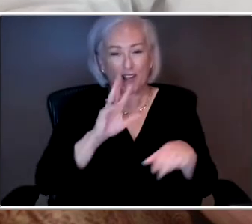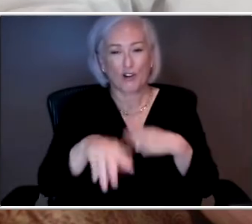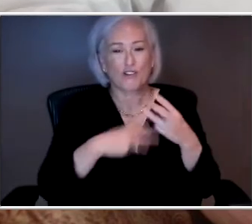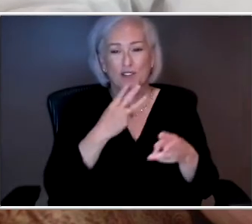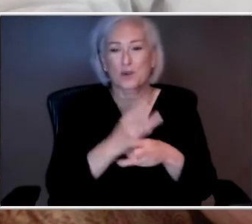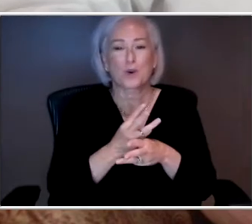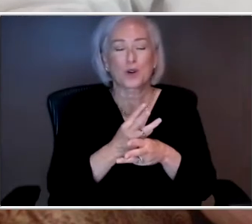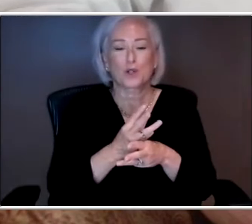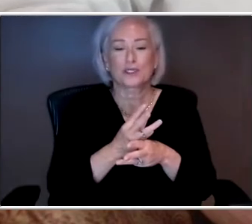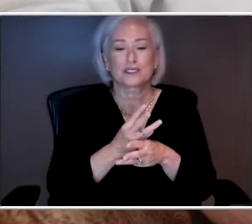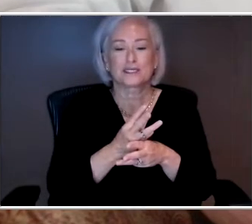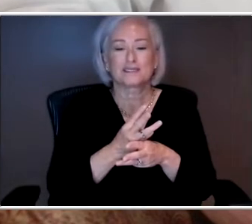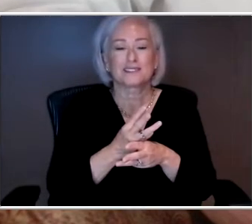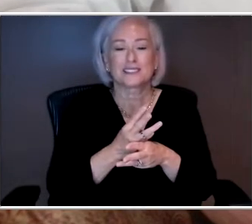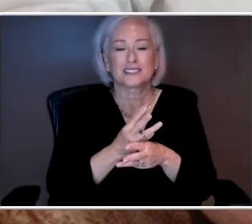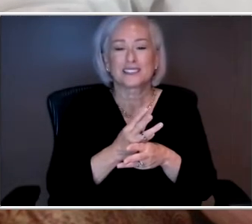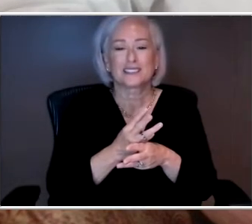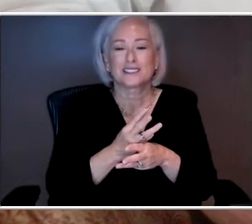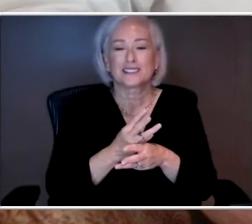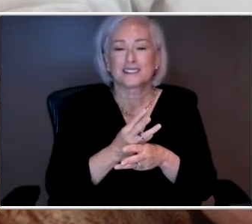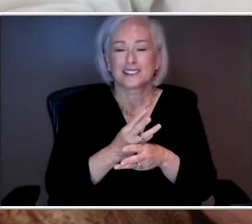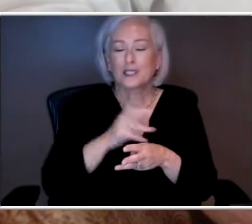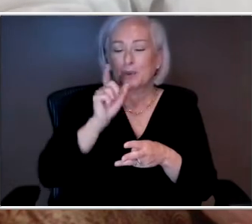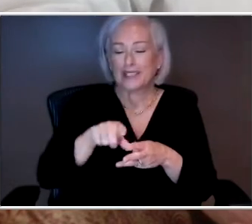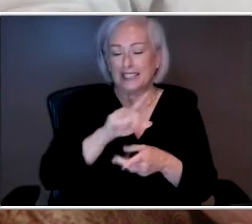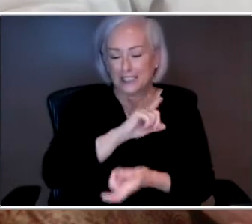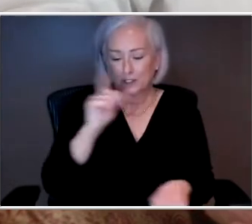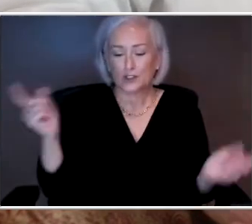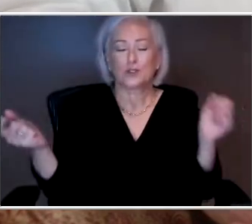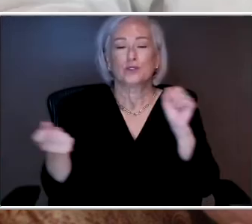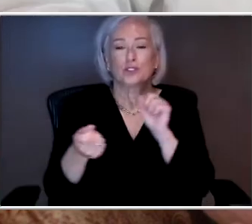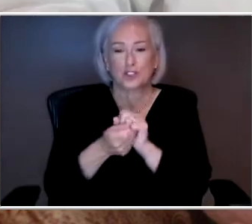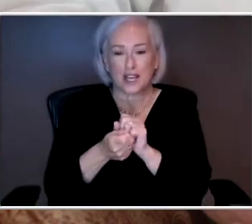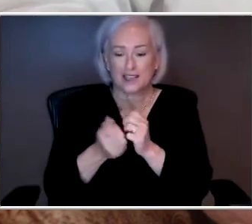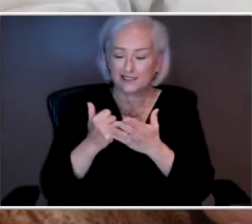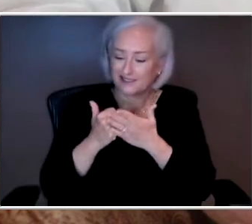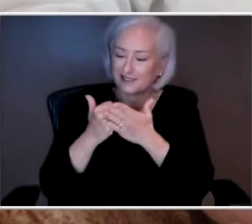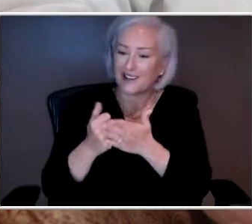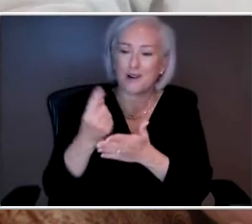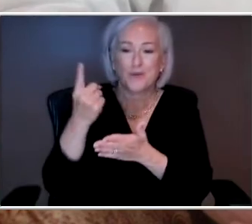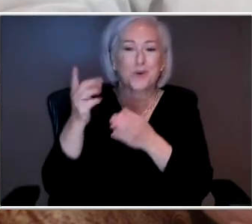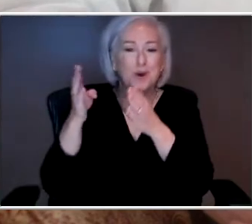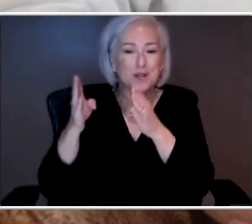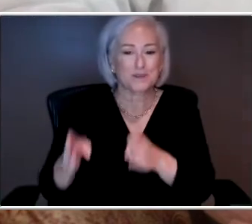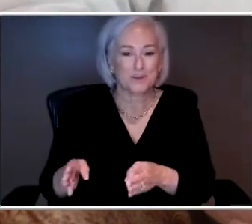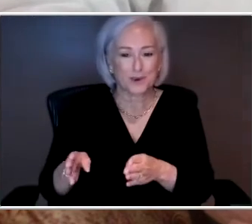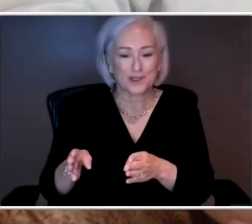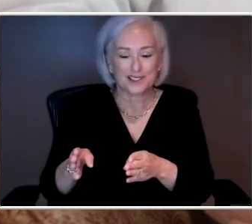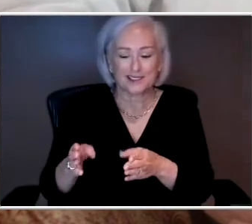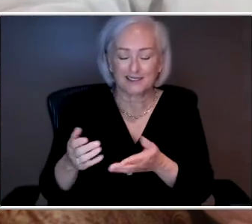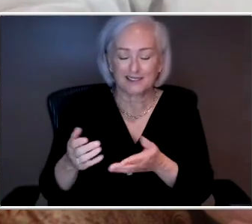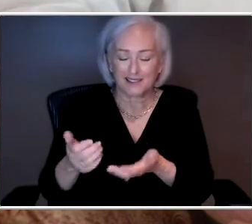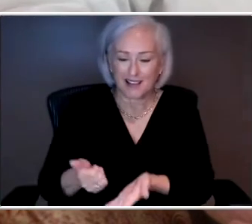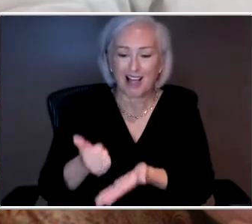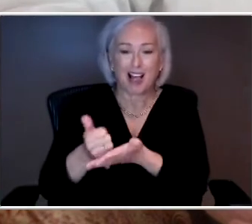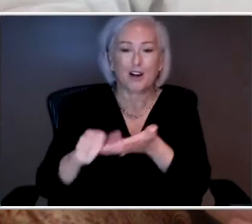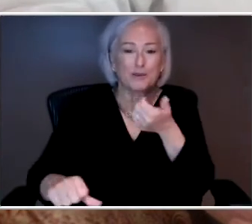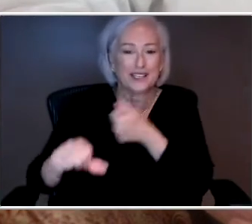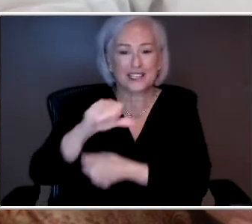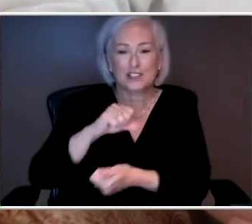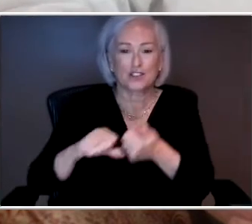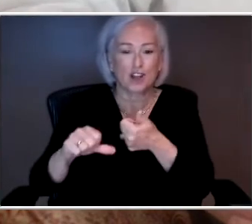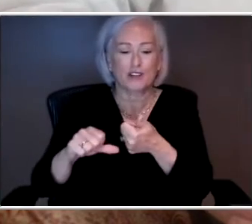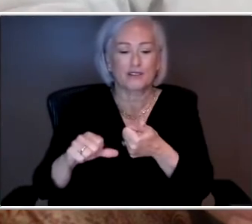there's just so much hate that why can't it be the other way? To just want to help one person, one person help another, instead of all the hate and